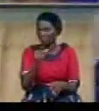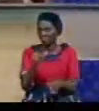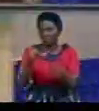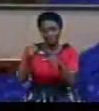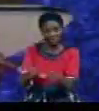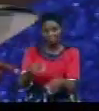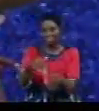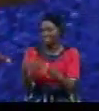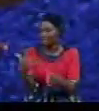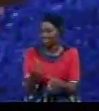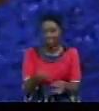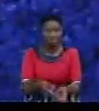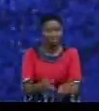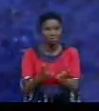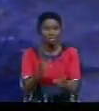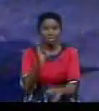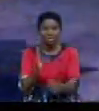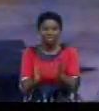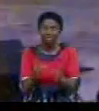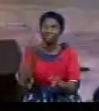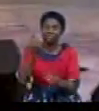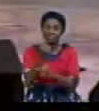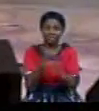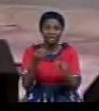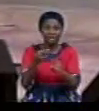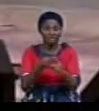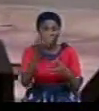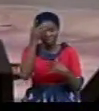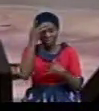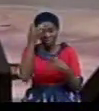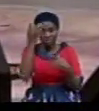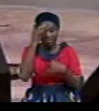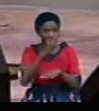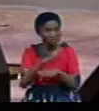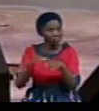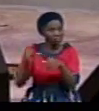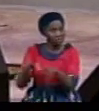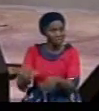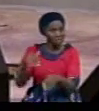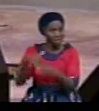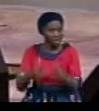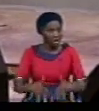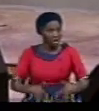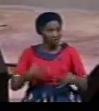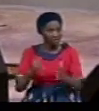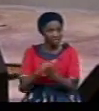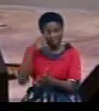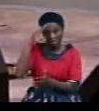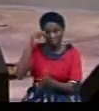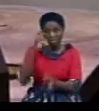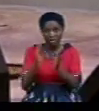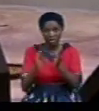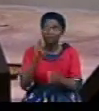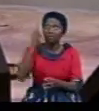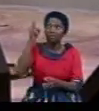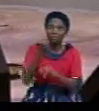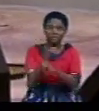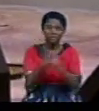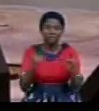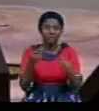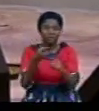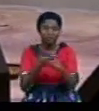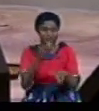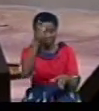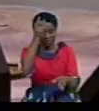form if he says from sickness sickness does not remain in the light for that man if he saves from